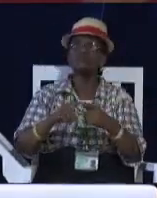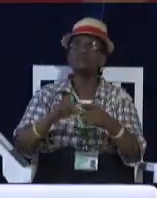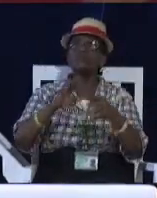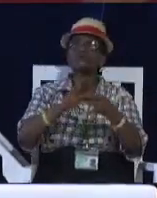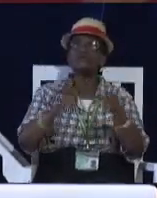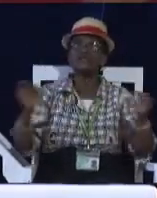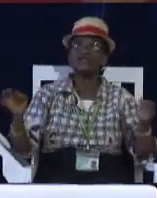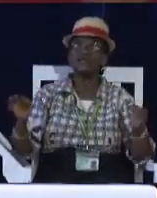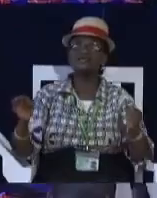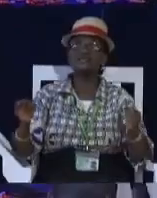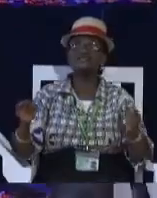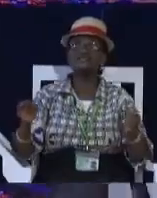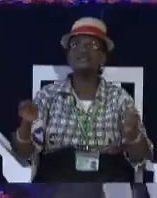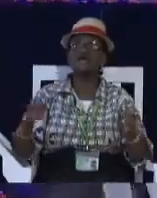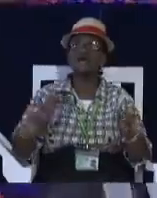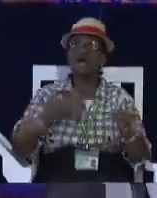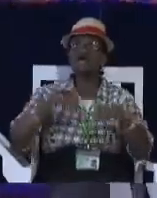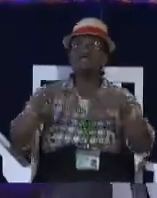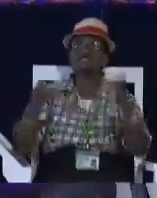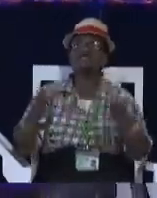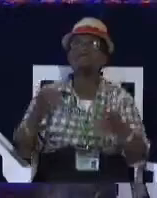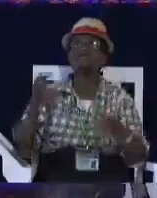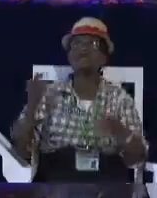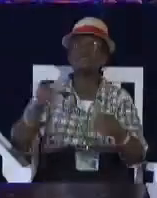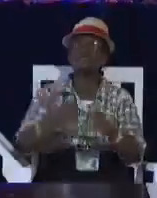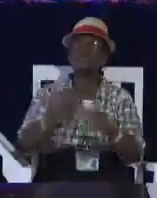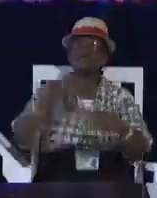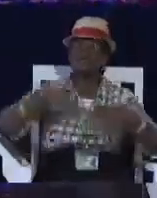the first healing for tonight. Praise him,